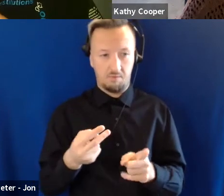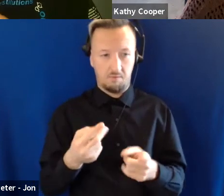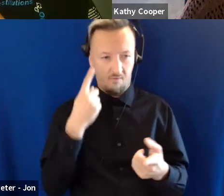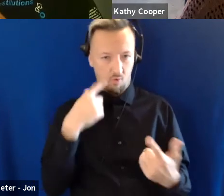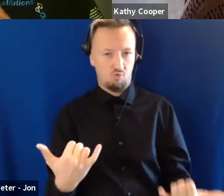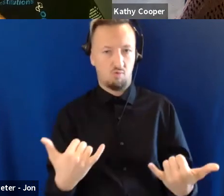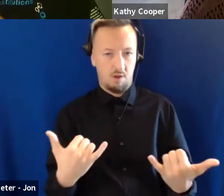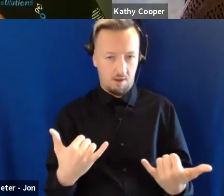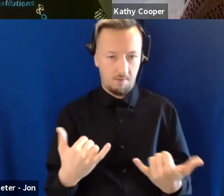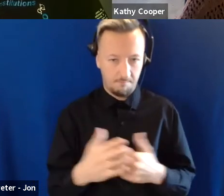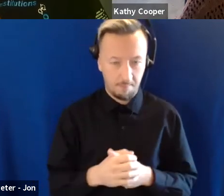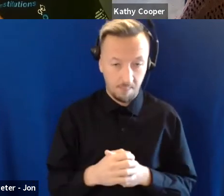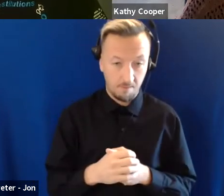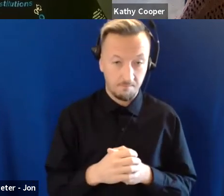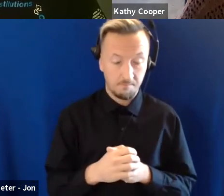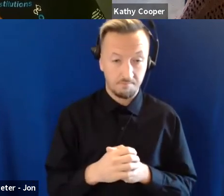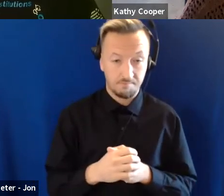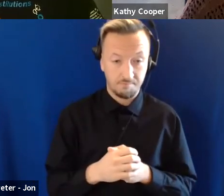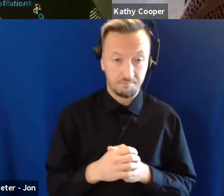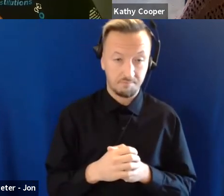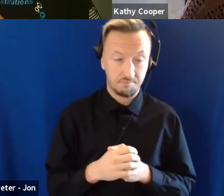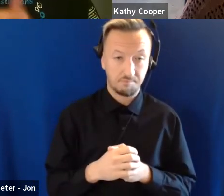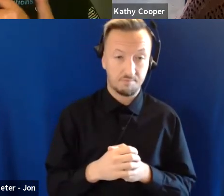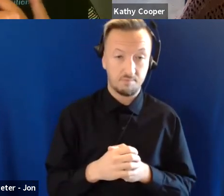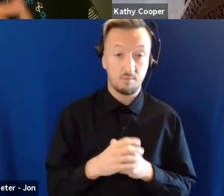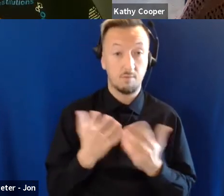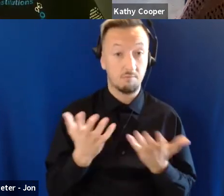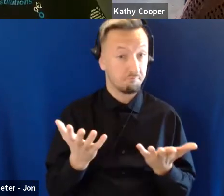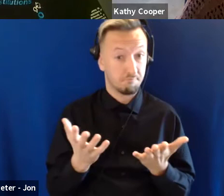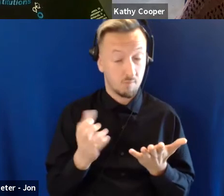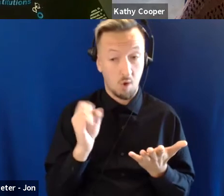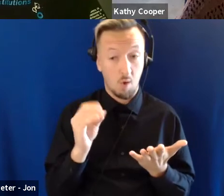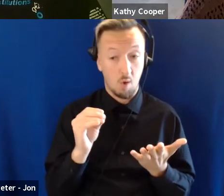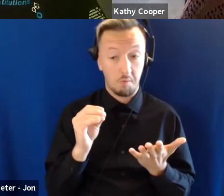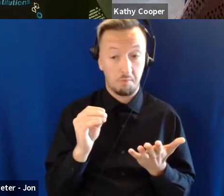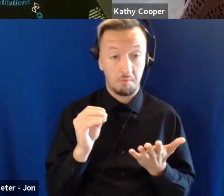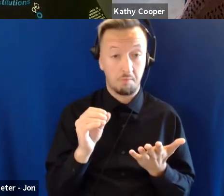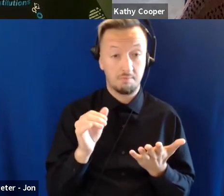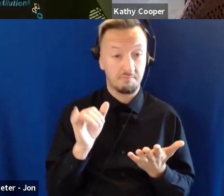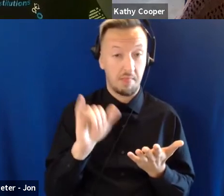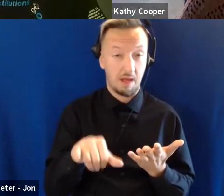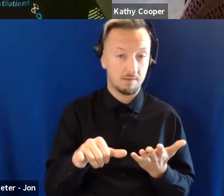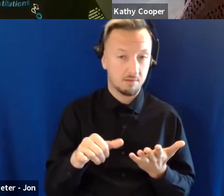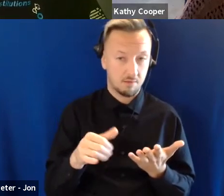here today, or hopefully what we're going to try to do. So I don't know. So that's where we're at.